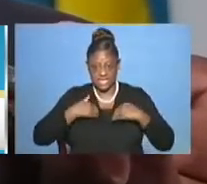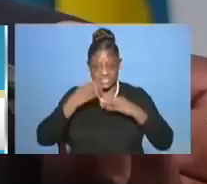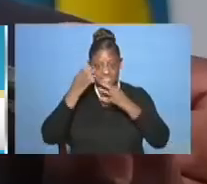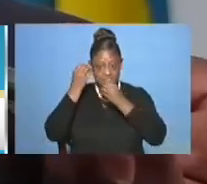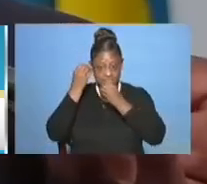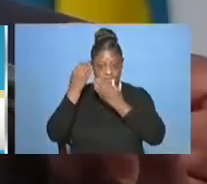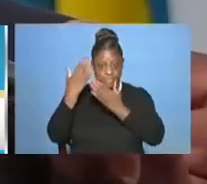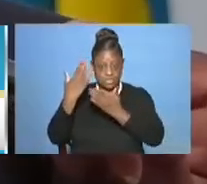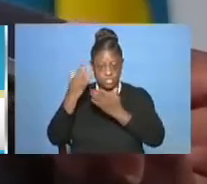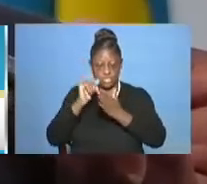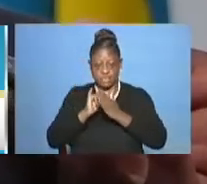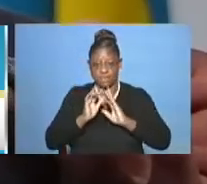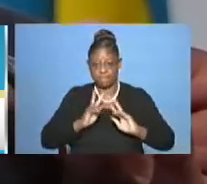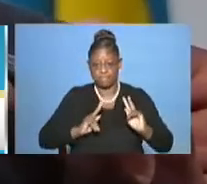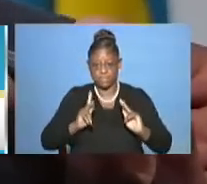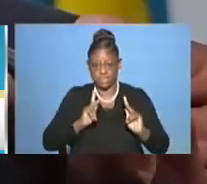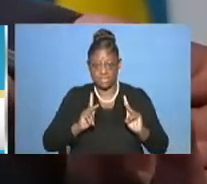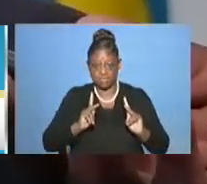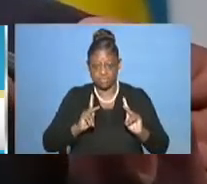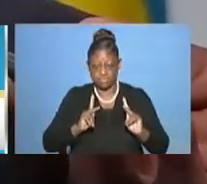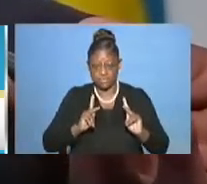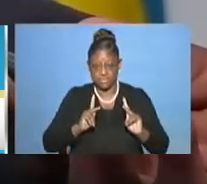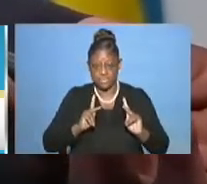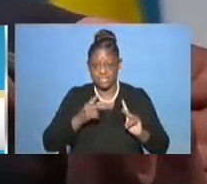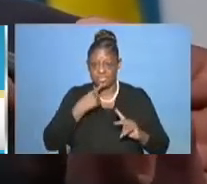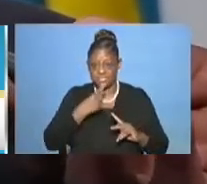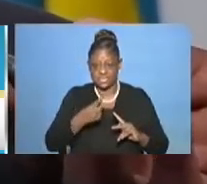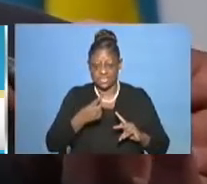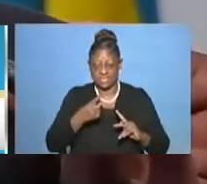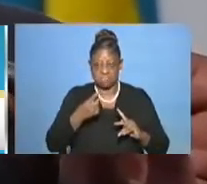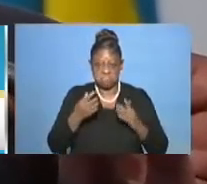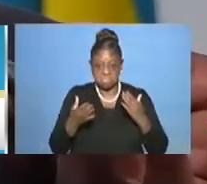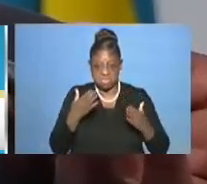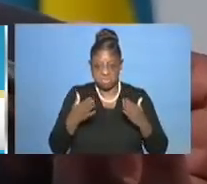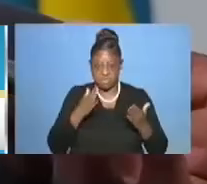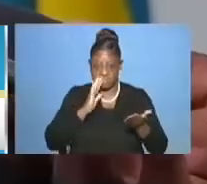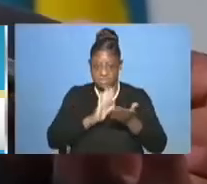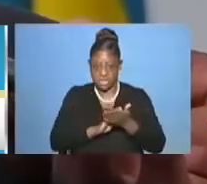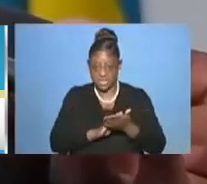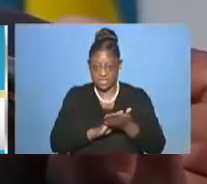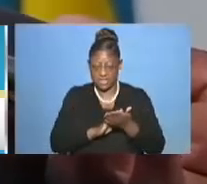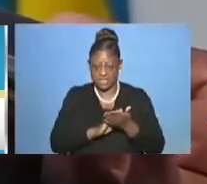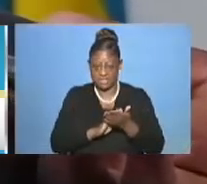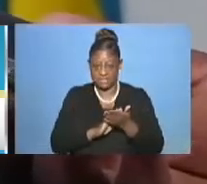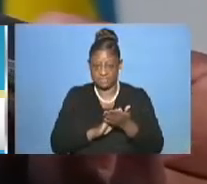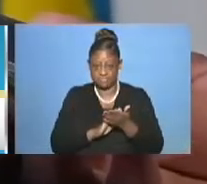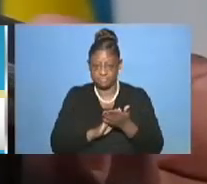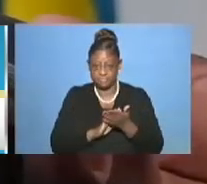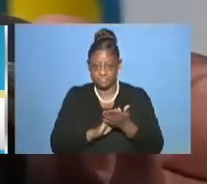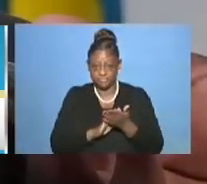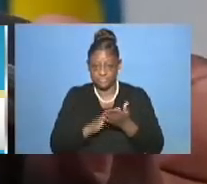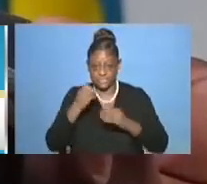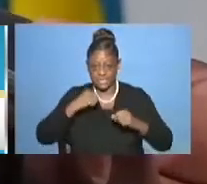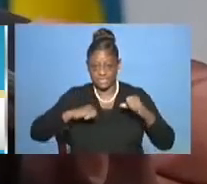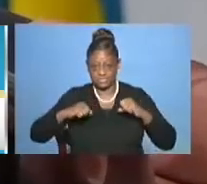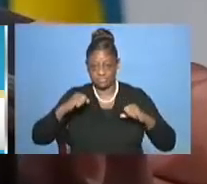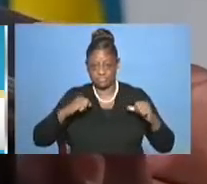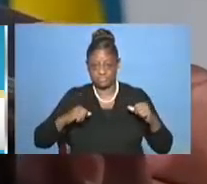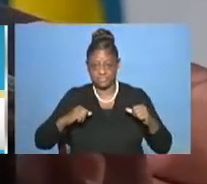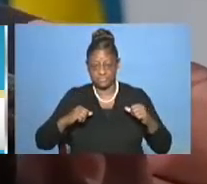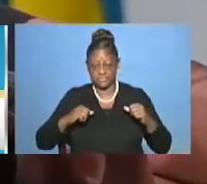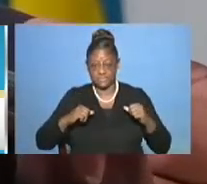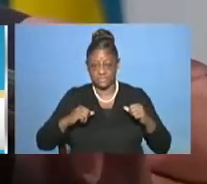information that people make allegations that there may be criminal conduct, depending on how it is